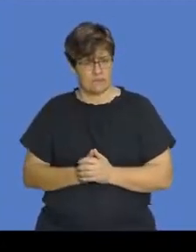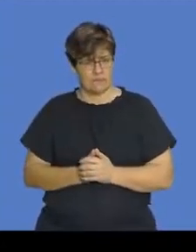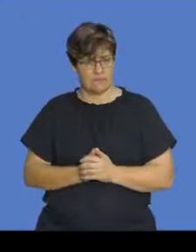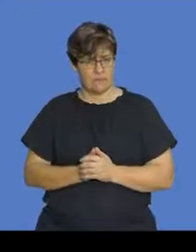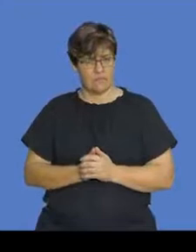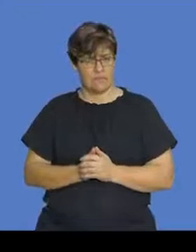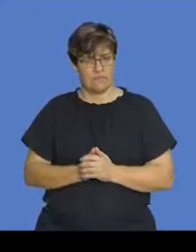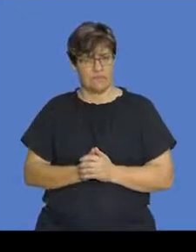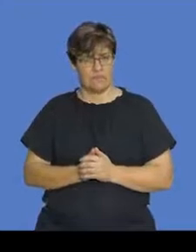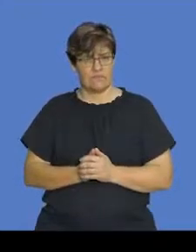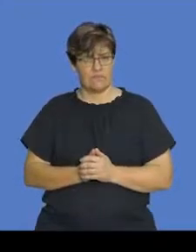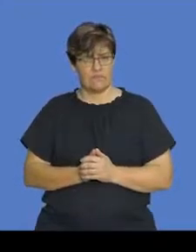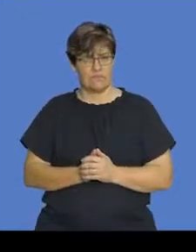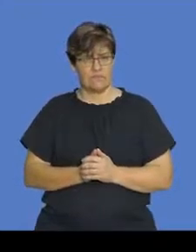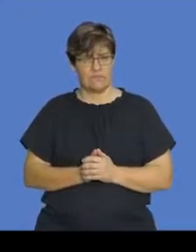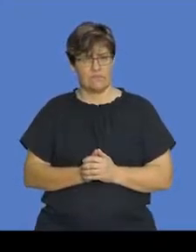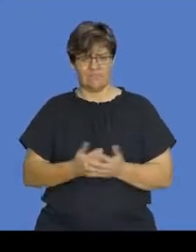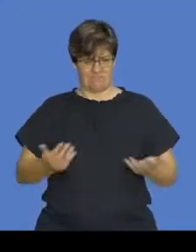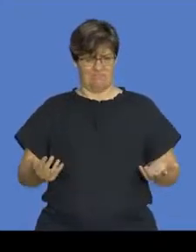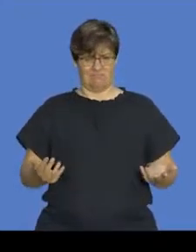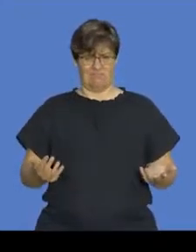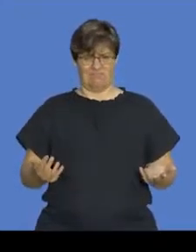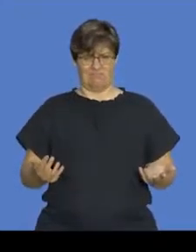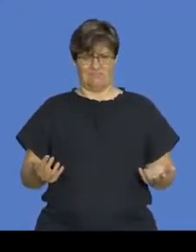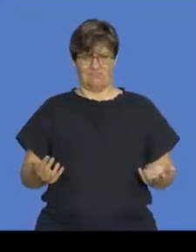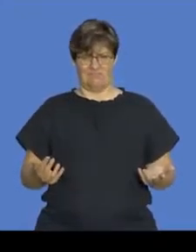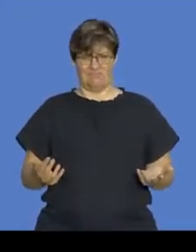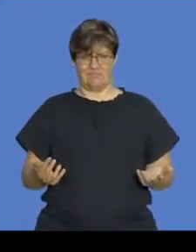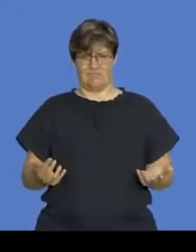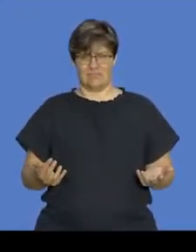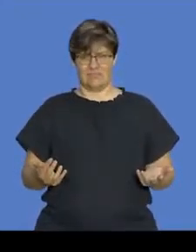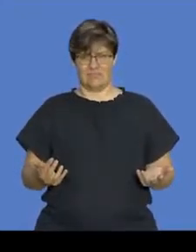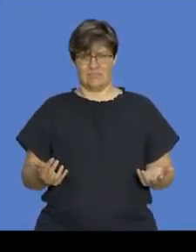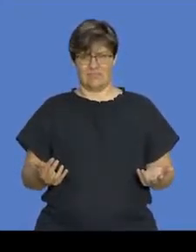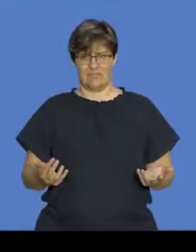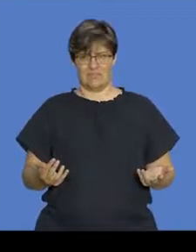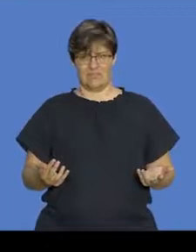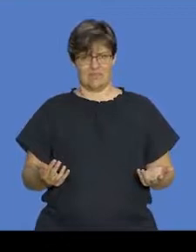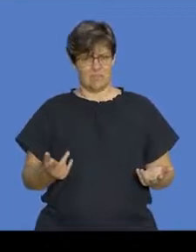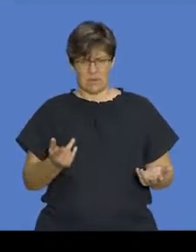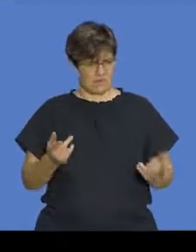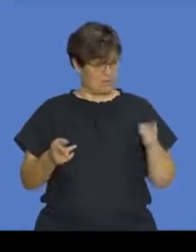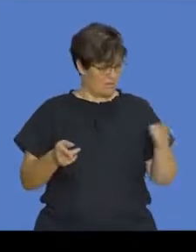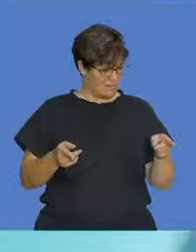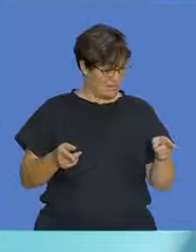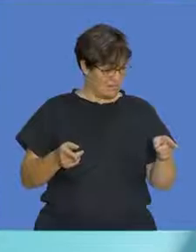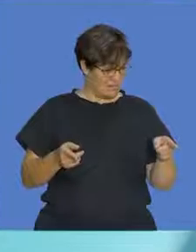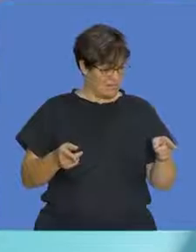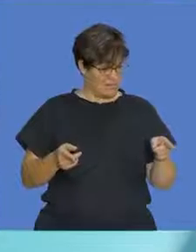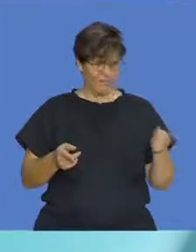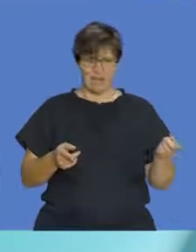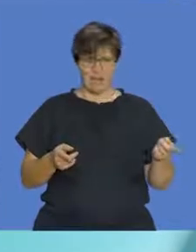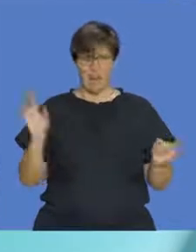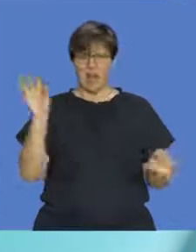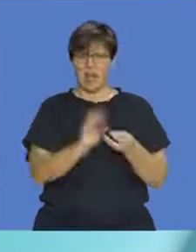12. So guys, that kind of doesn't add up, does it? We've got a